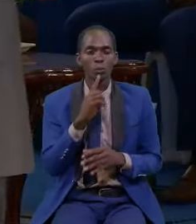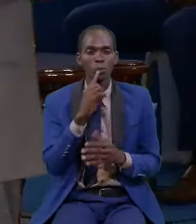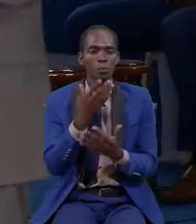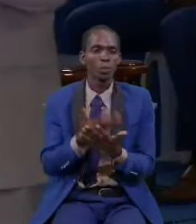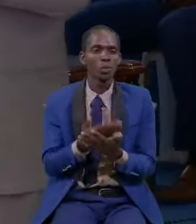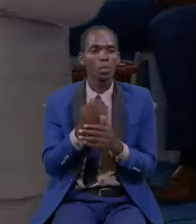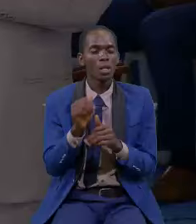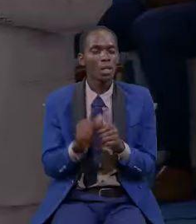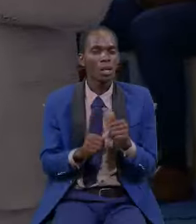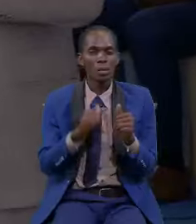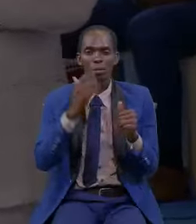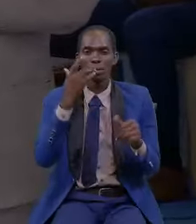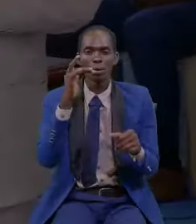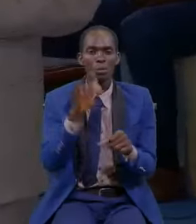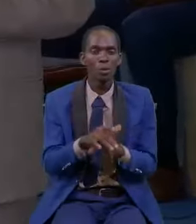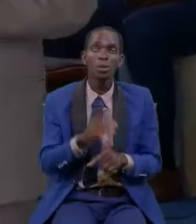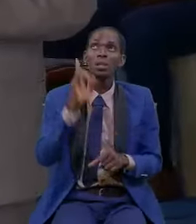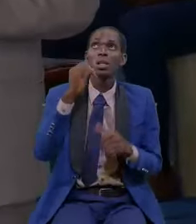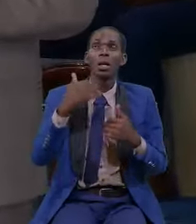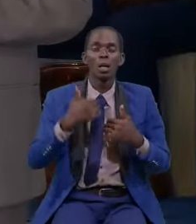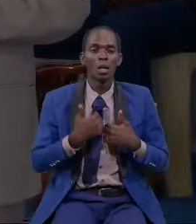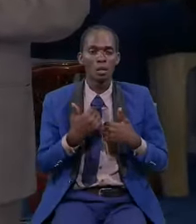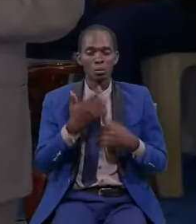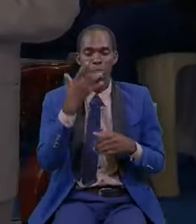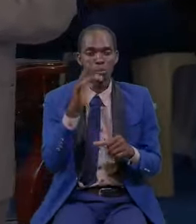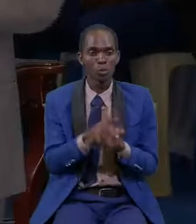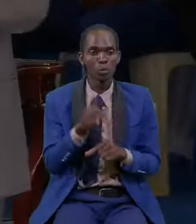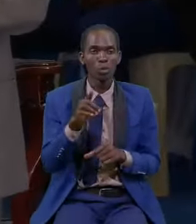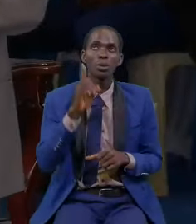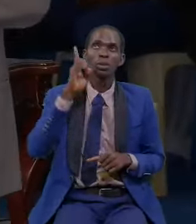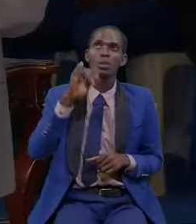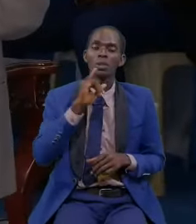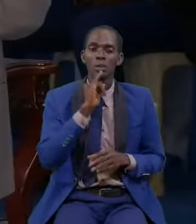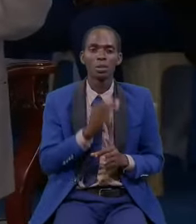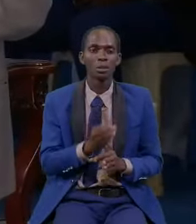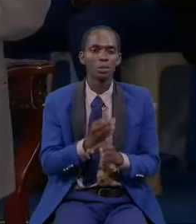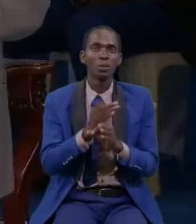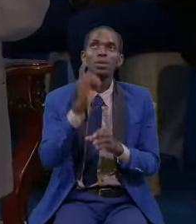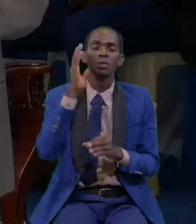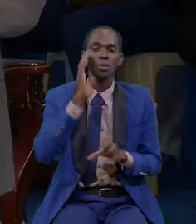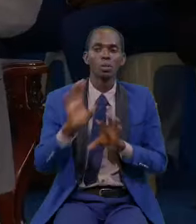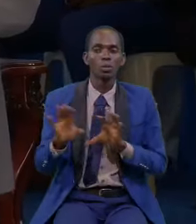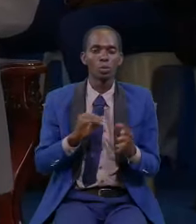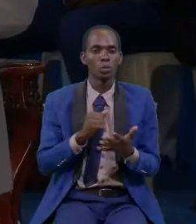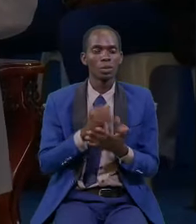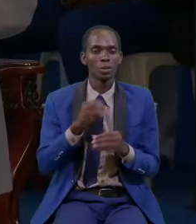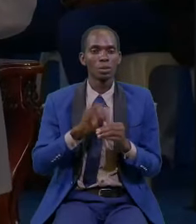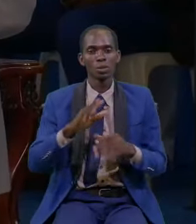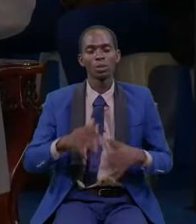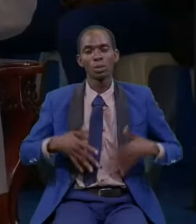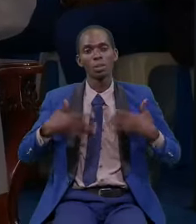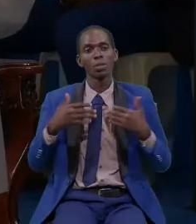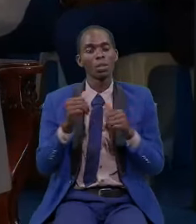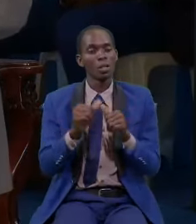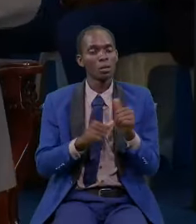promise he has made is faithful. He'll fulfill in your life. Every good thing